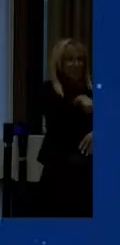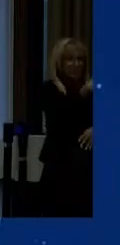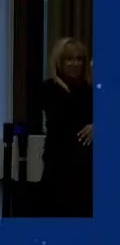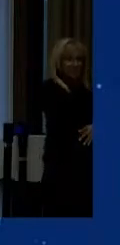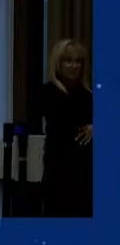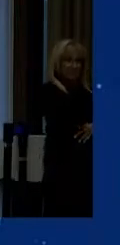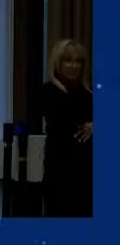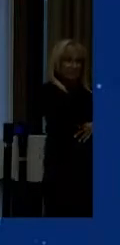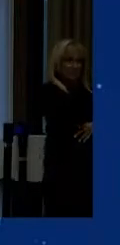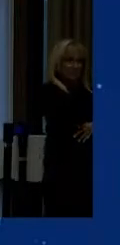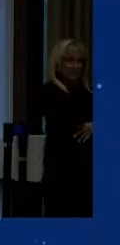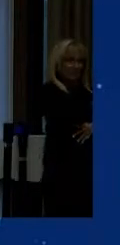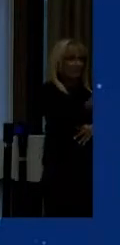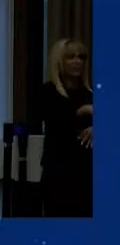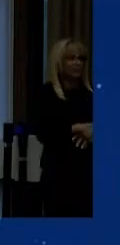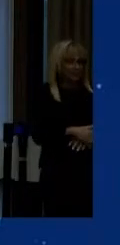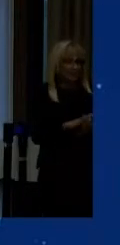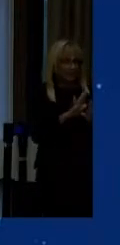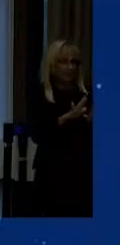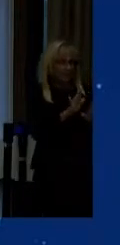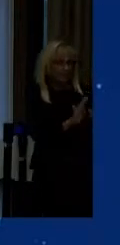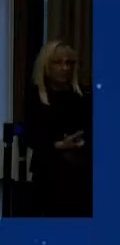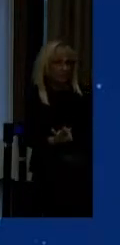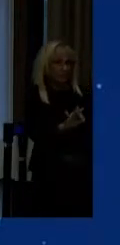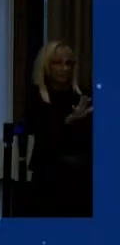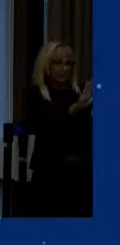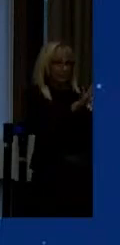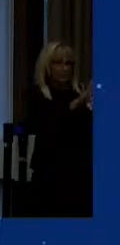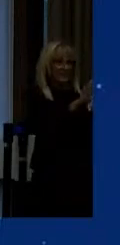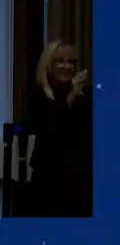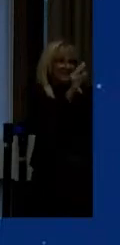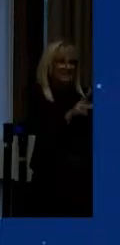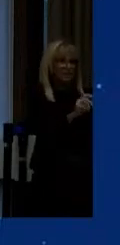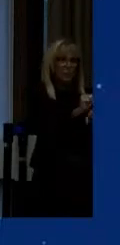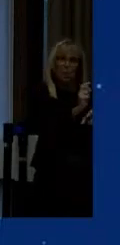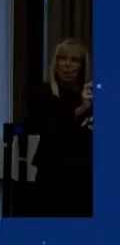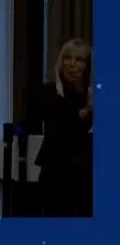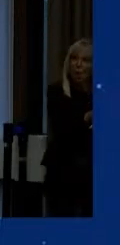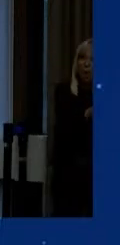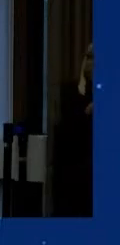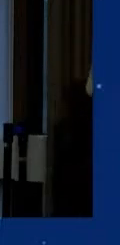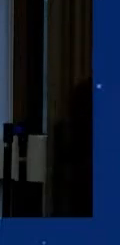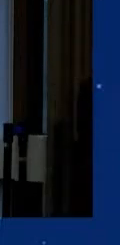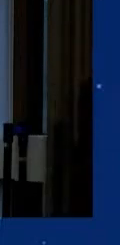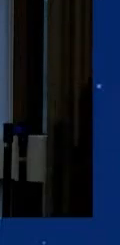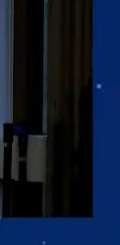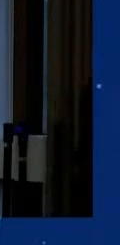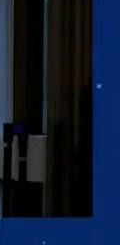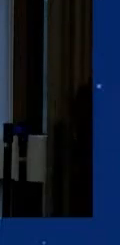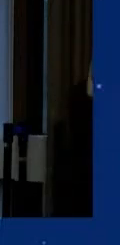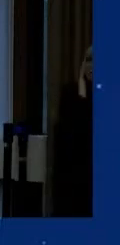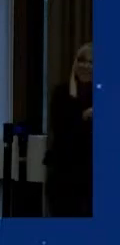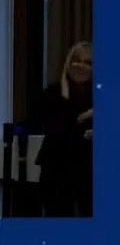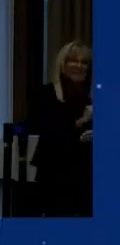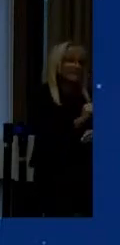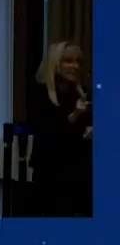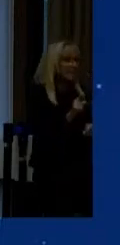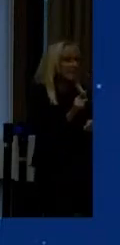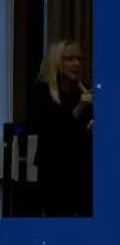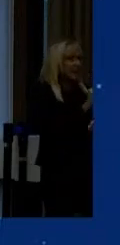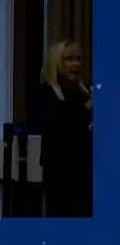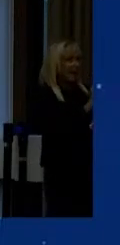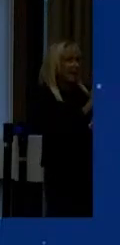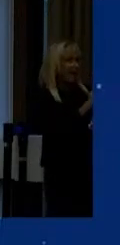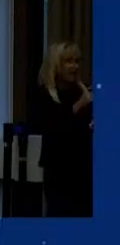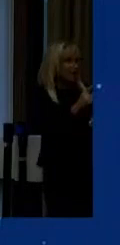our conversation today. And here is a picture of teachers working hard to learn about ChatGPT and AI over the summer to prepare for